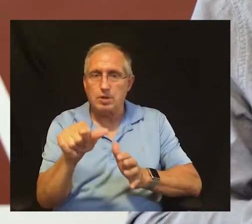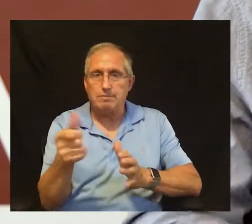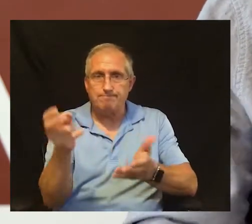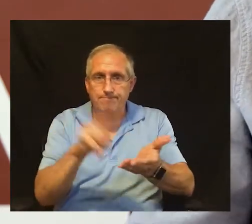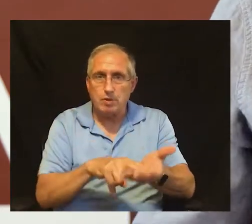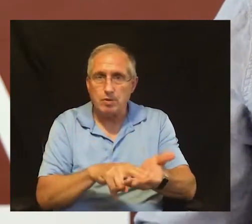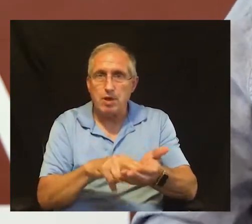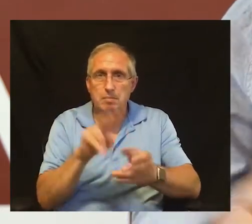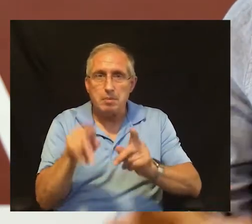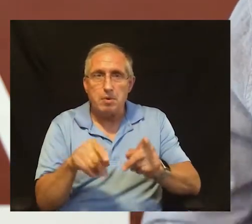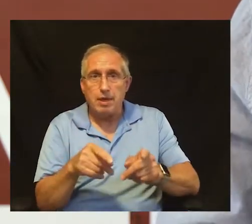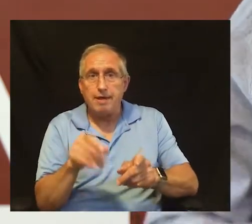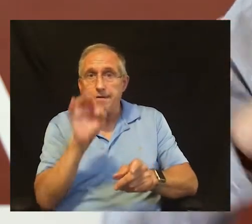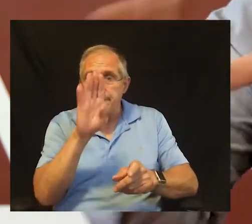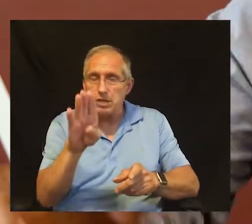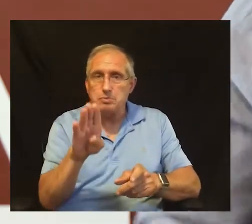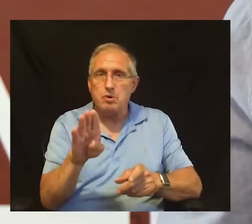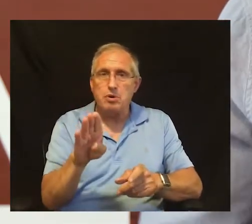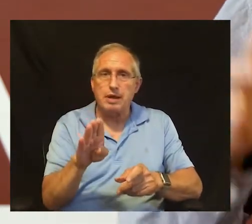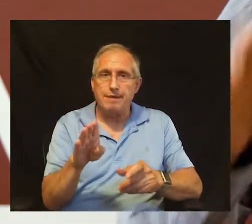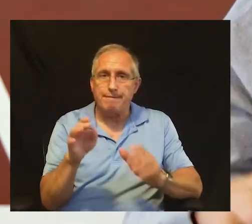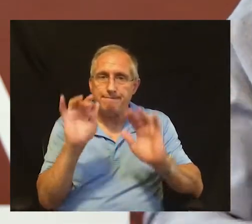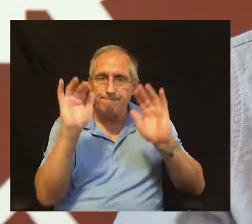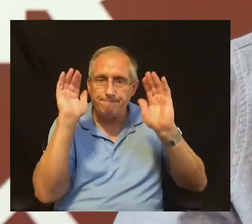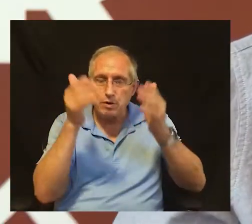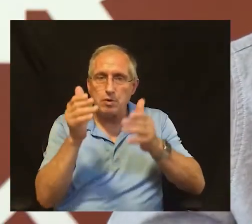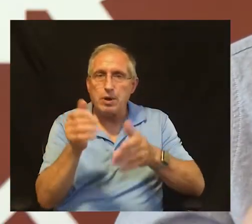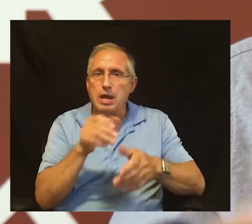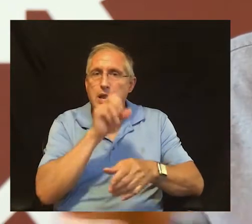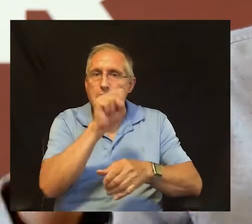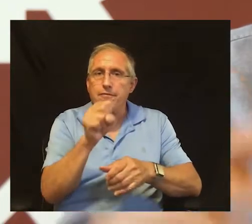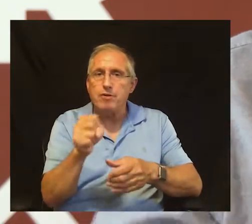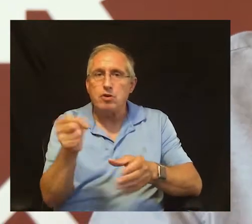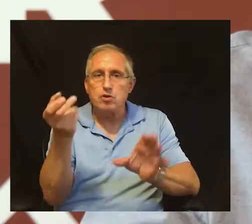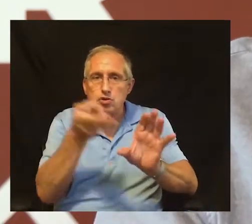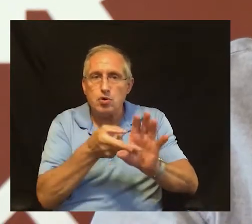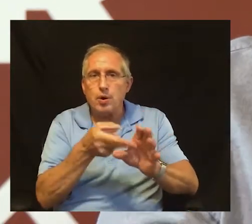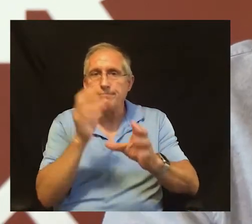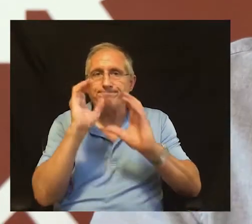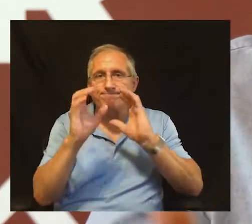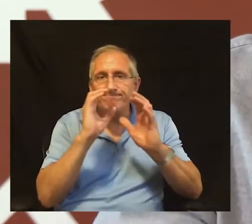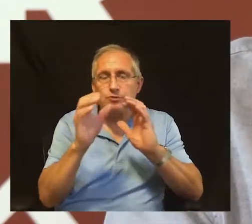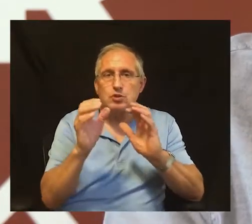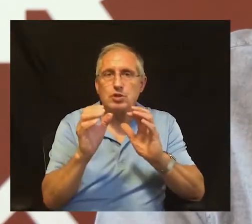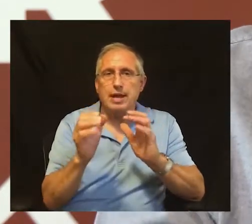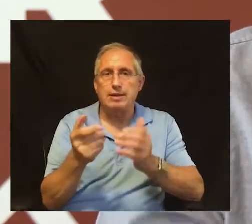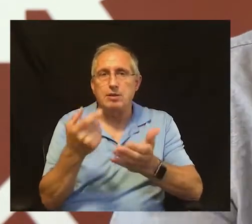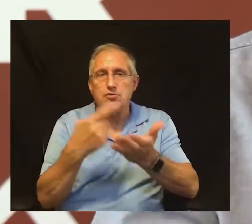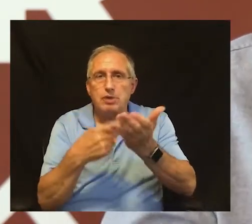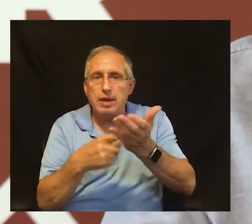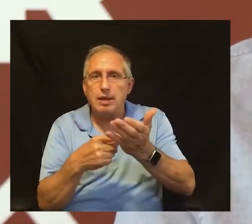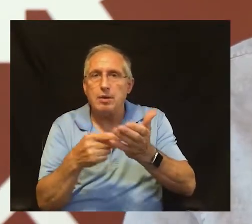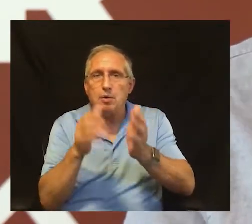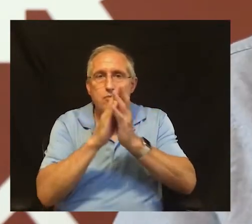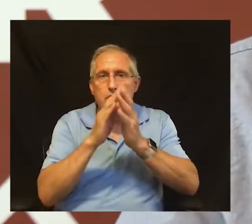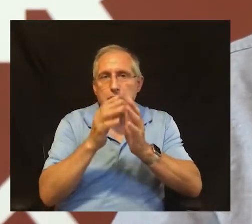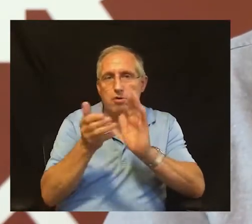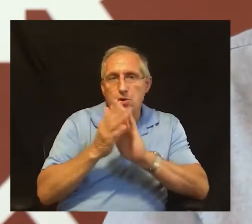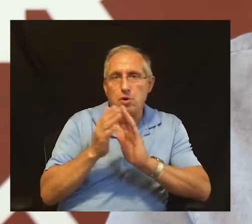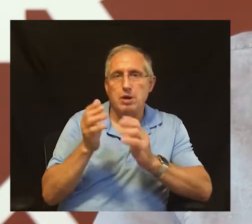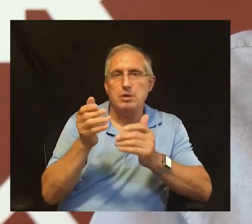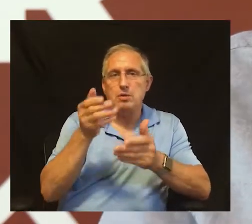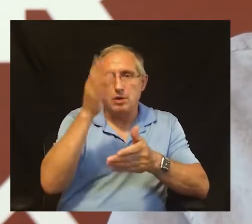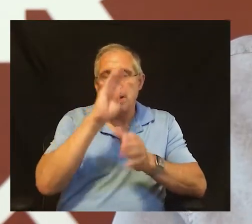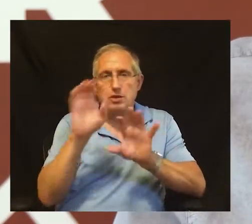hit that subscribe button. And those of you who are jumped on Facebook or on the mainstream, we would love for you to jump in and join the chat. Share a prayer request or things